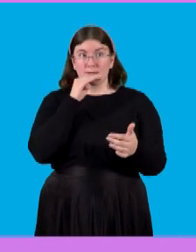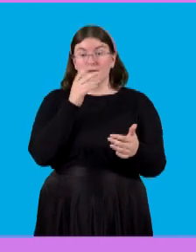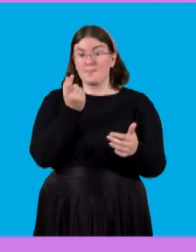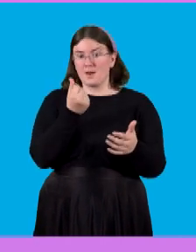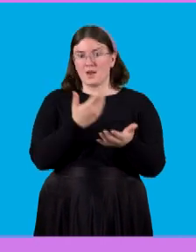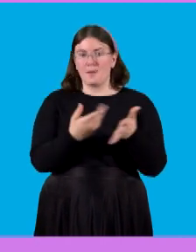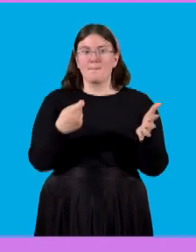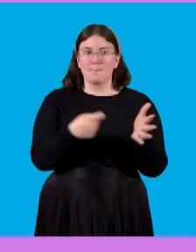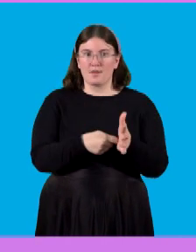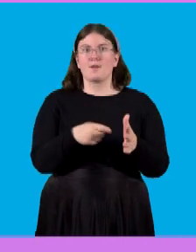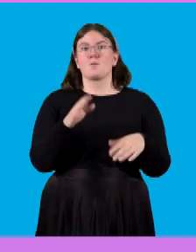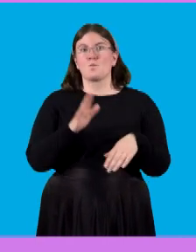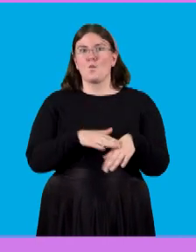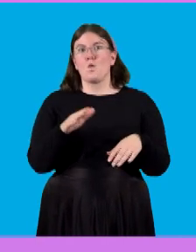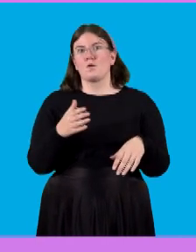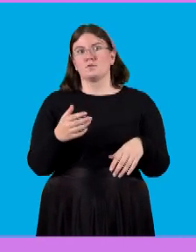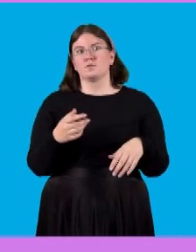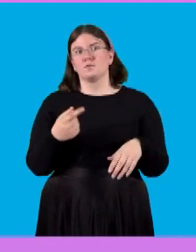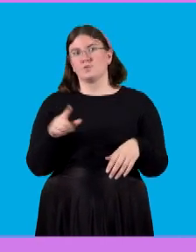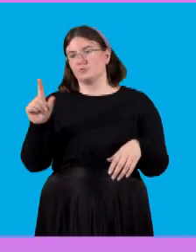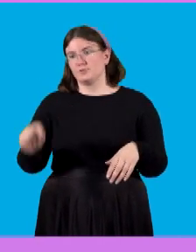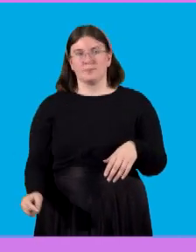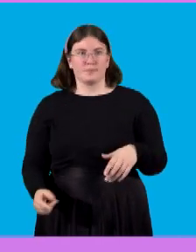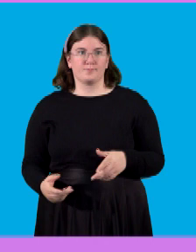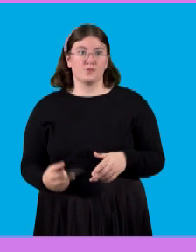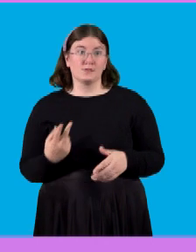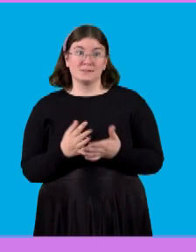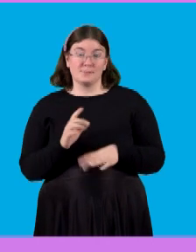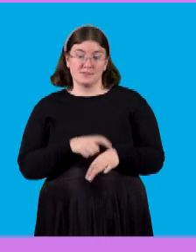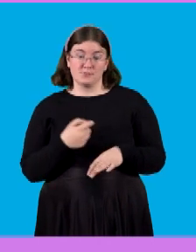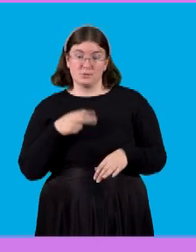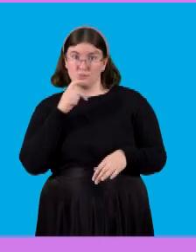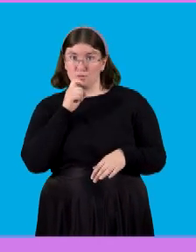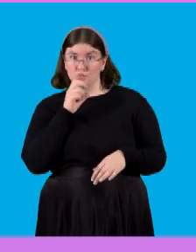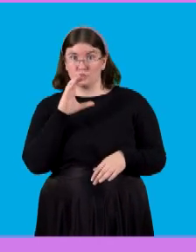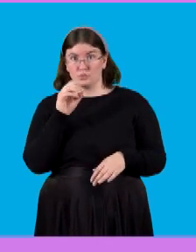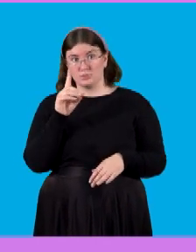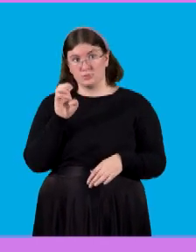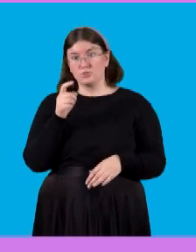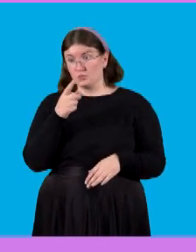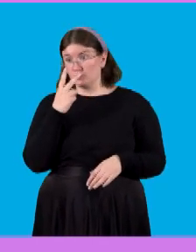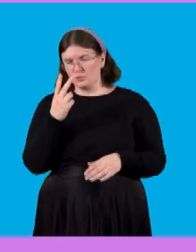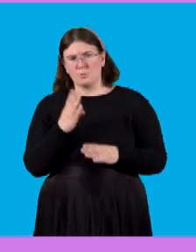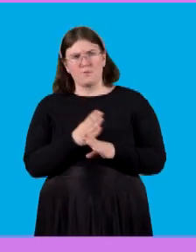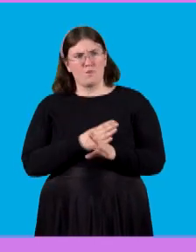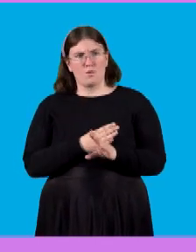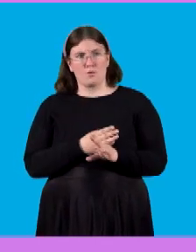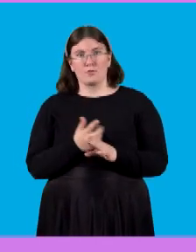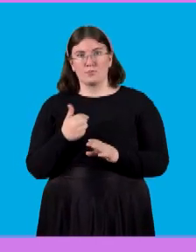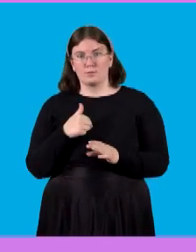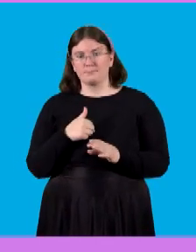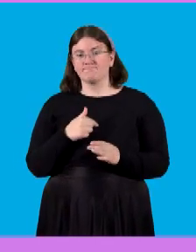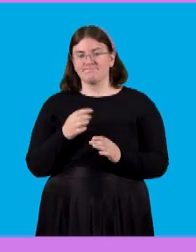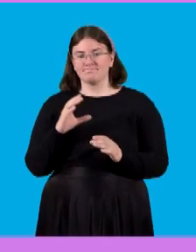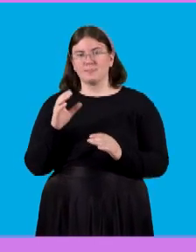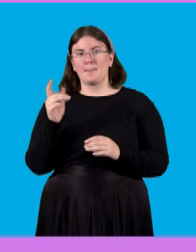and services. Okay, and then sometimes we also use codes, as you've seen in today's lesson, right?